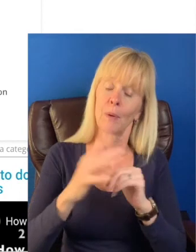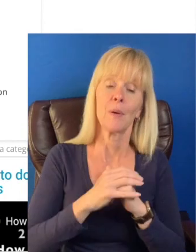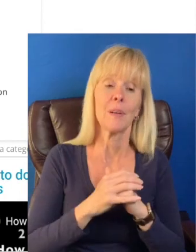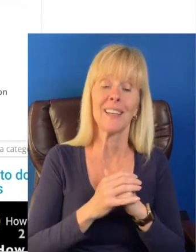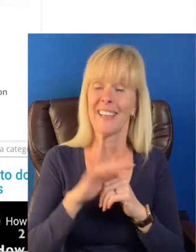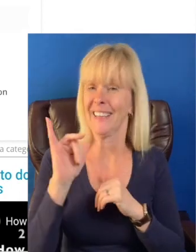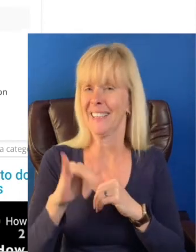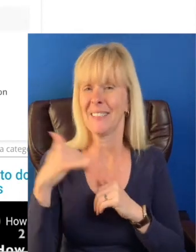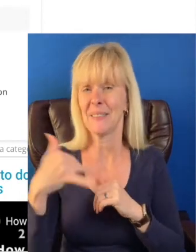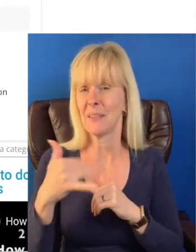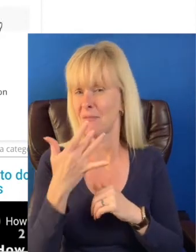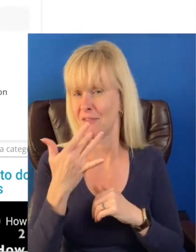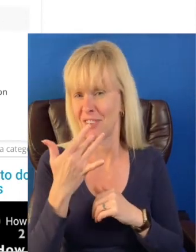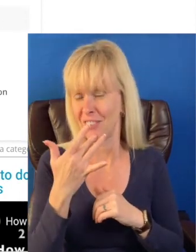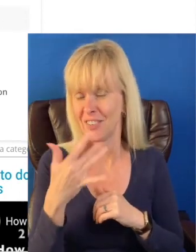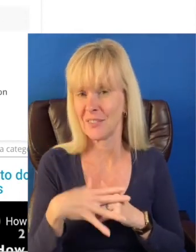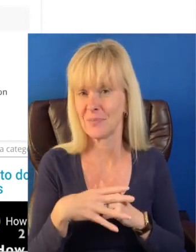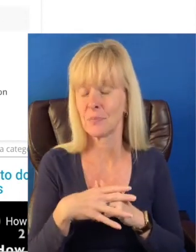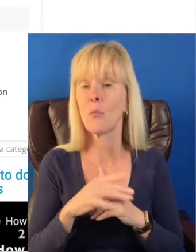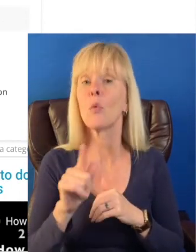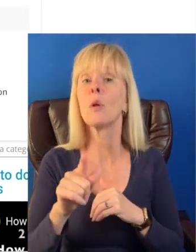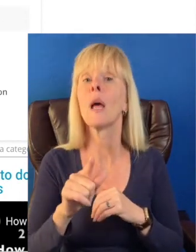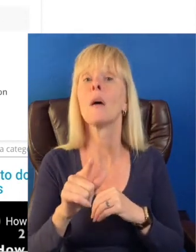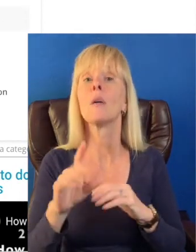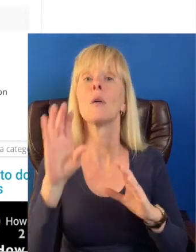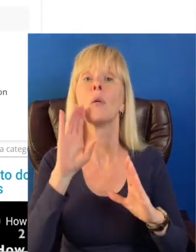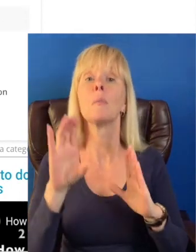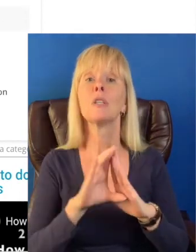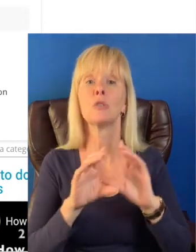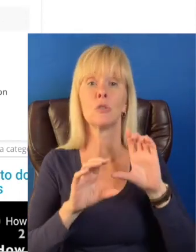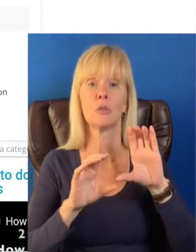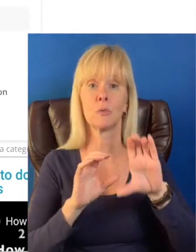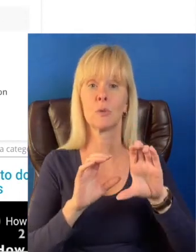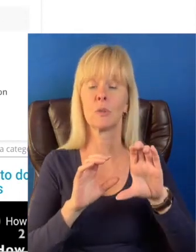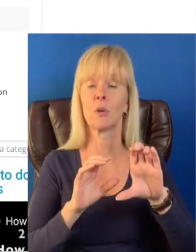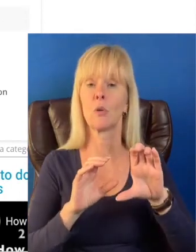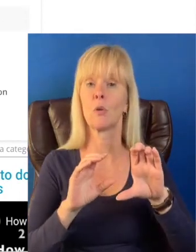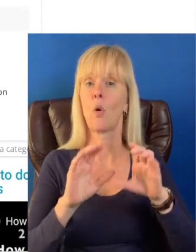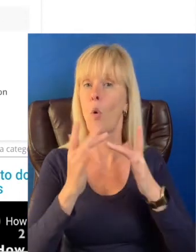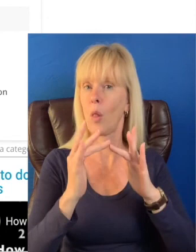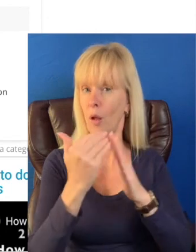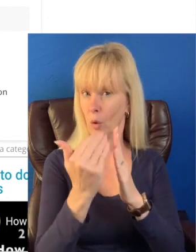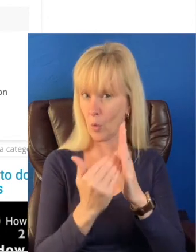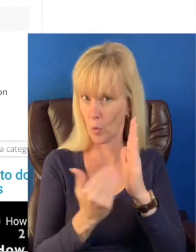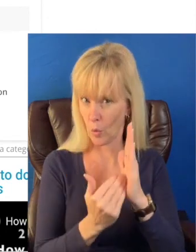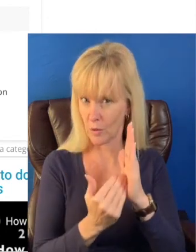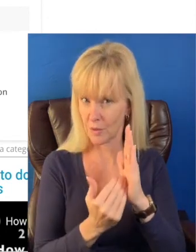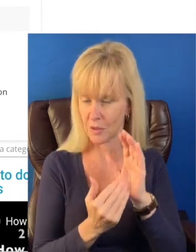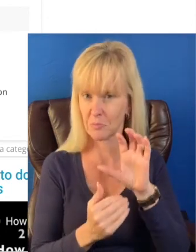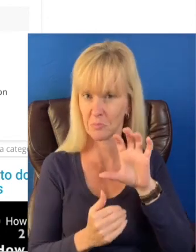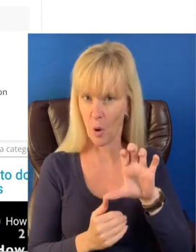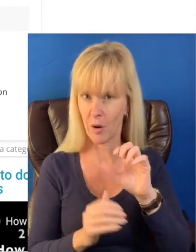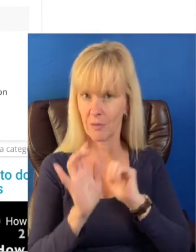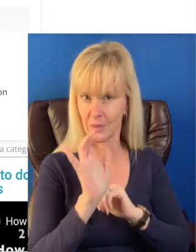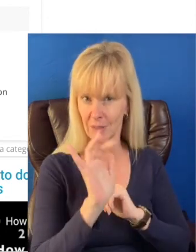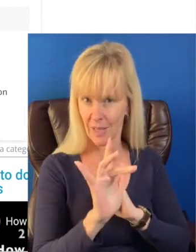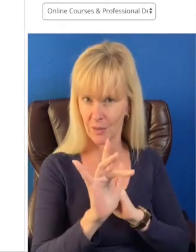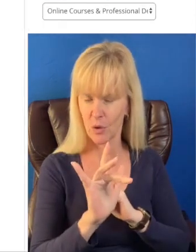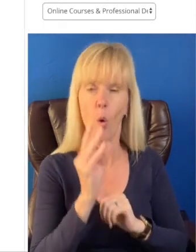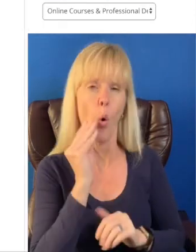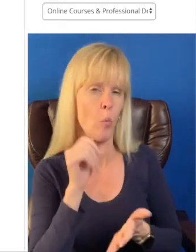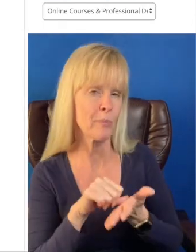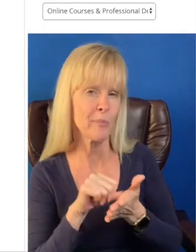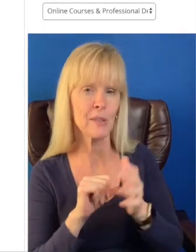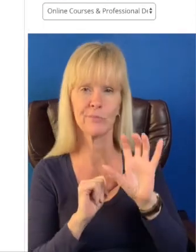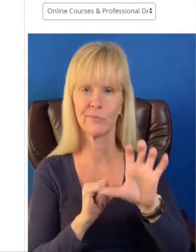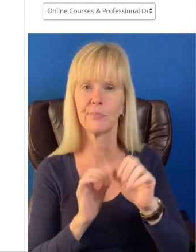out to be one of the favorites. If you go to online courses, and again, you can access it with the icon on the home page.